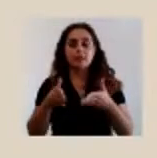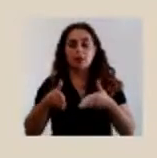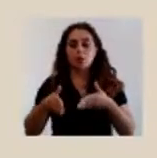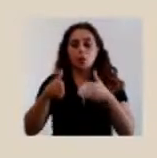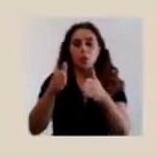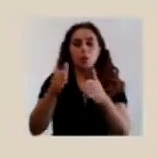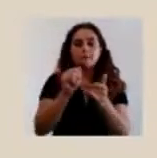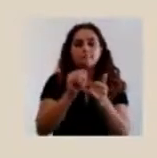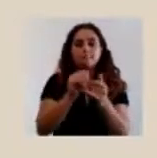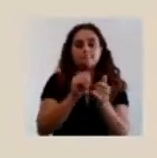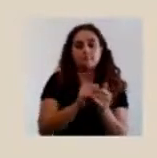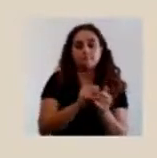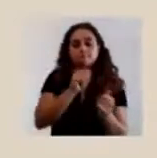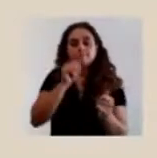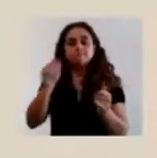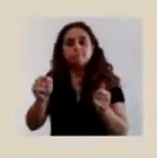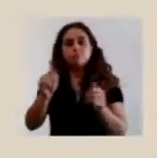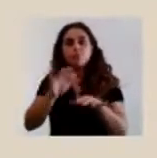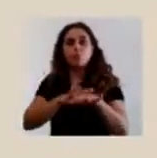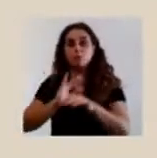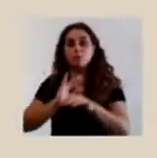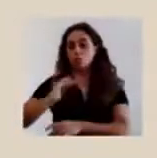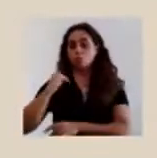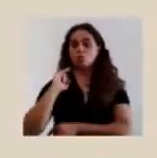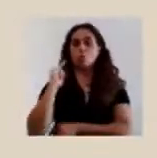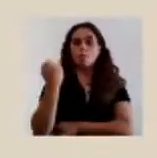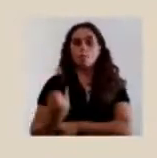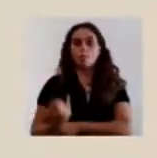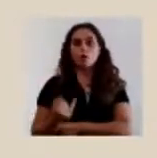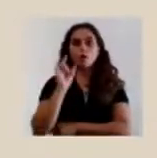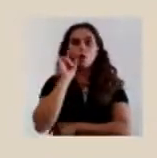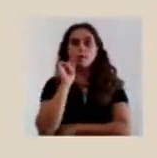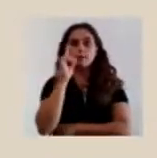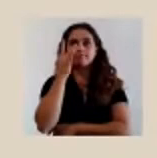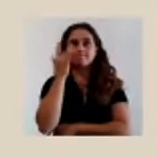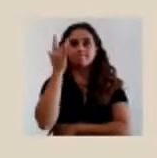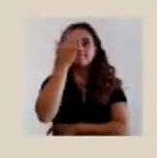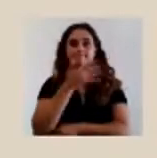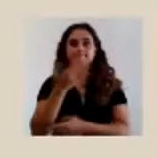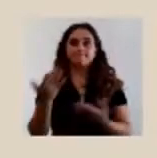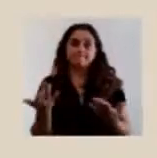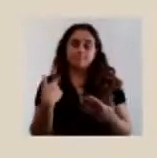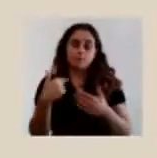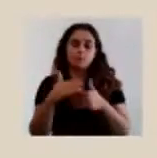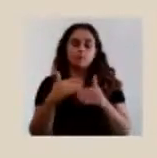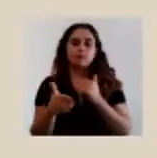to cross the road because I am a skinny Black man. And so I did.